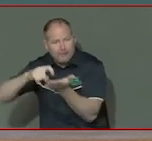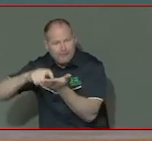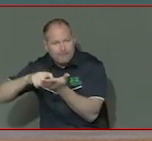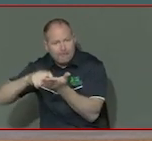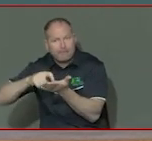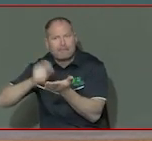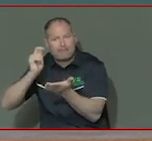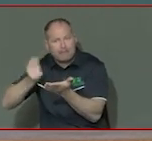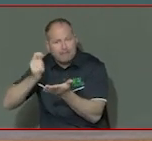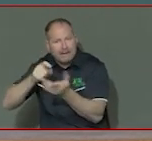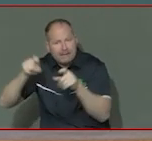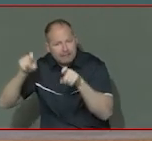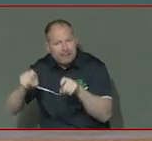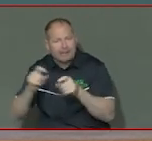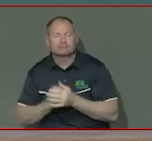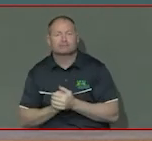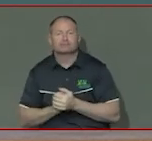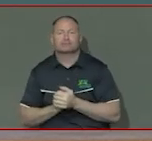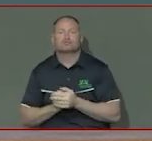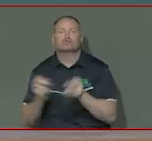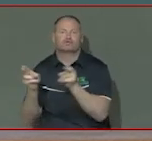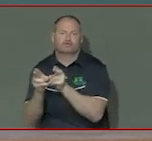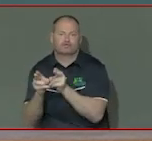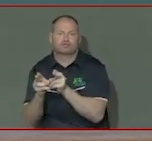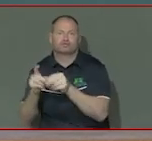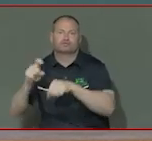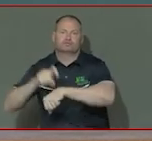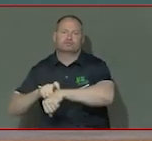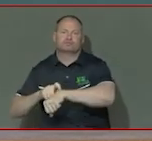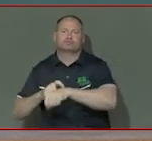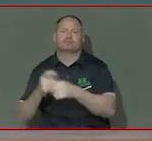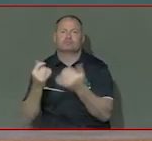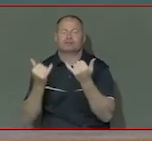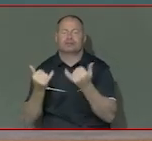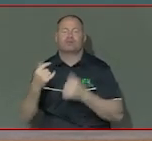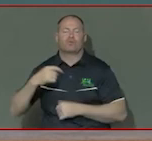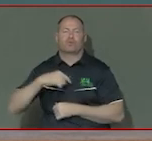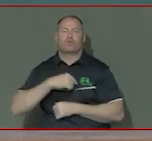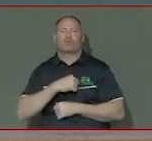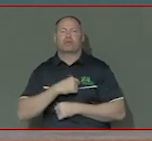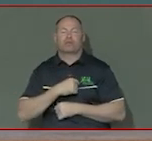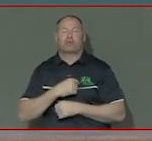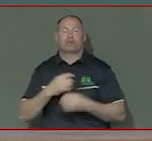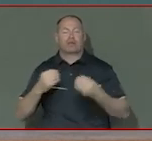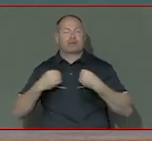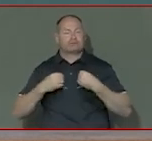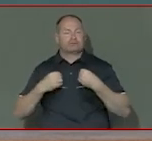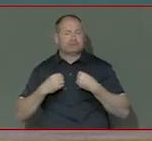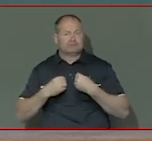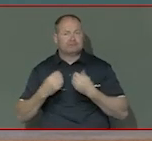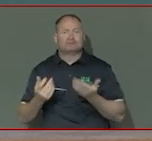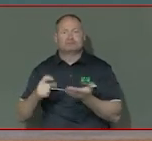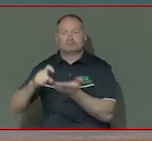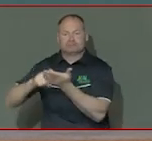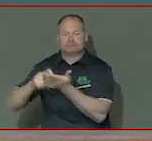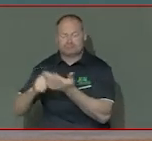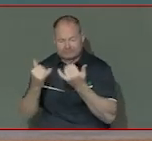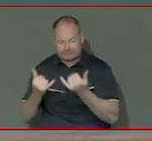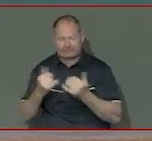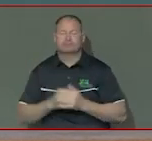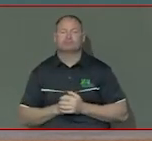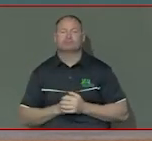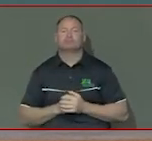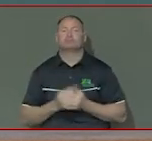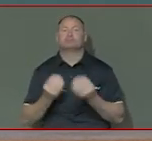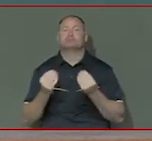these calculations, we will use your current assets and current liabilities. Now number 8,